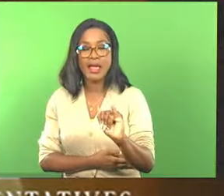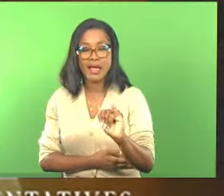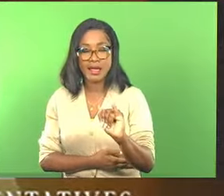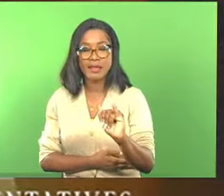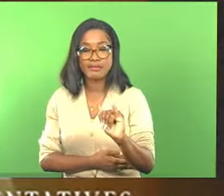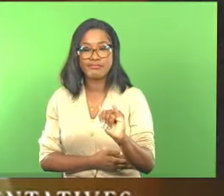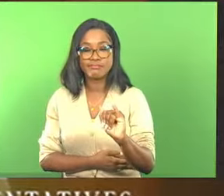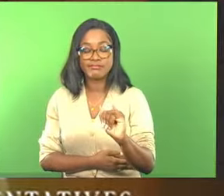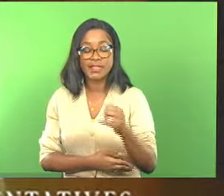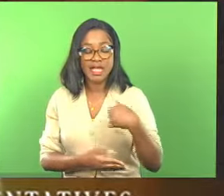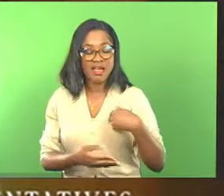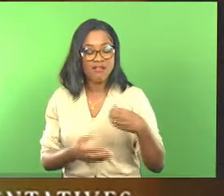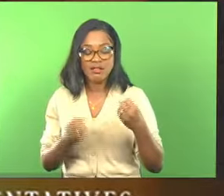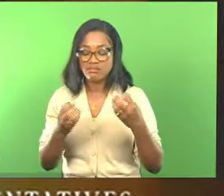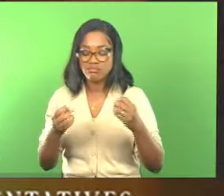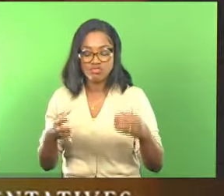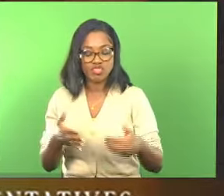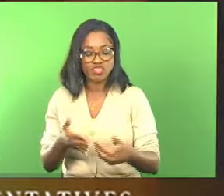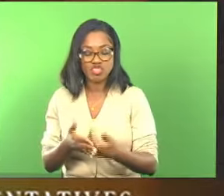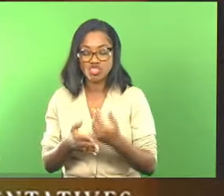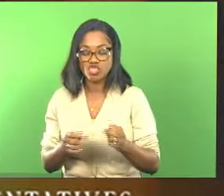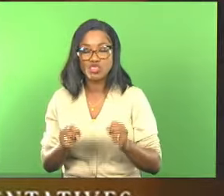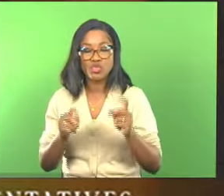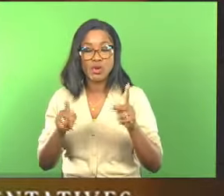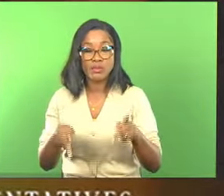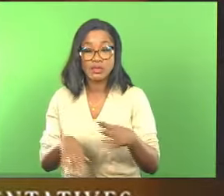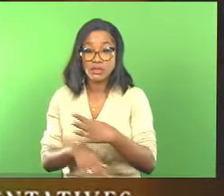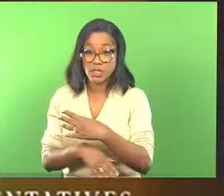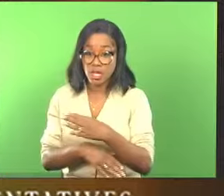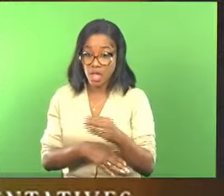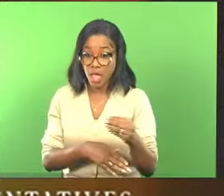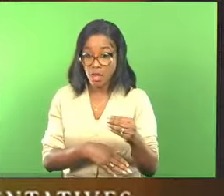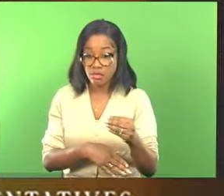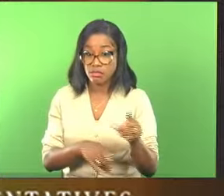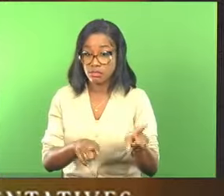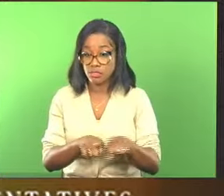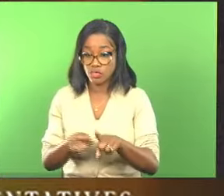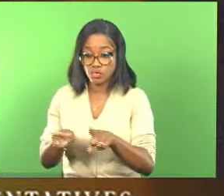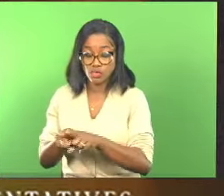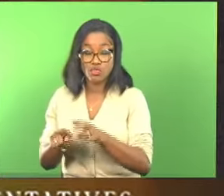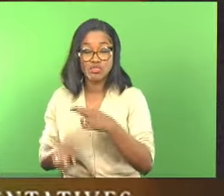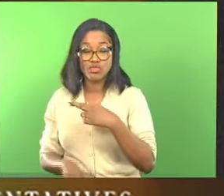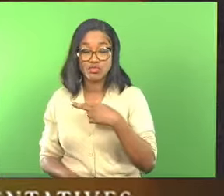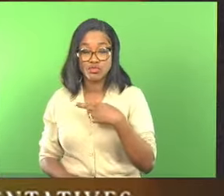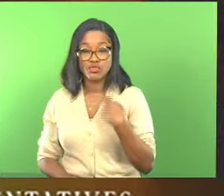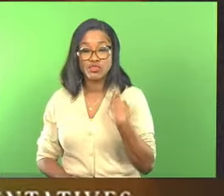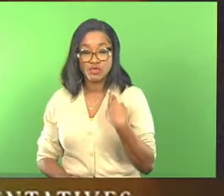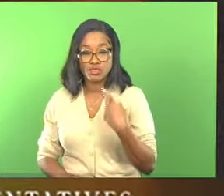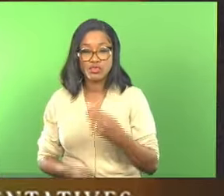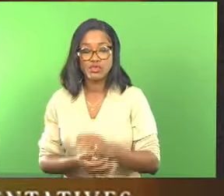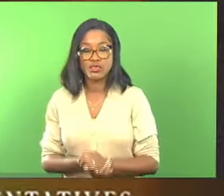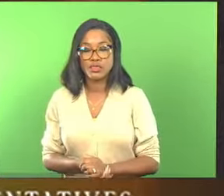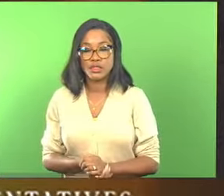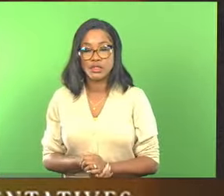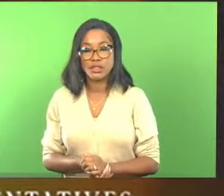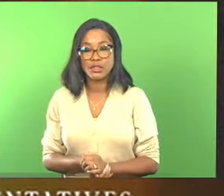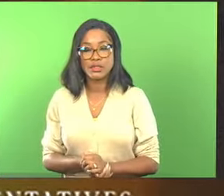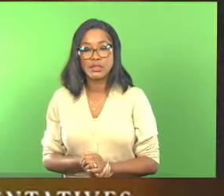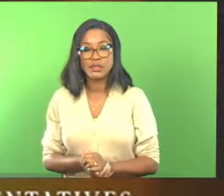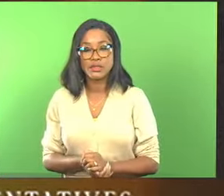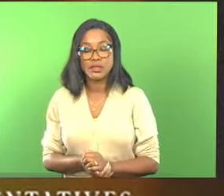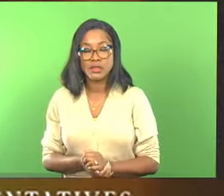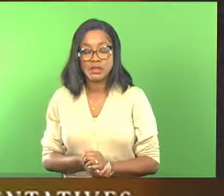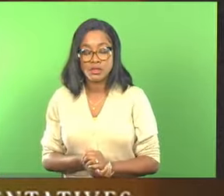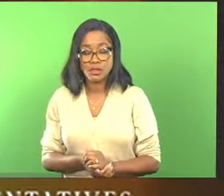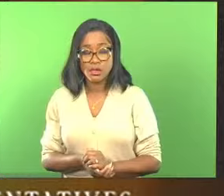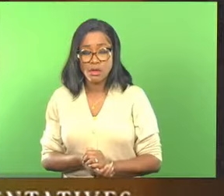new opportunities as well as risk. The old institutions are